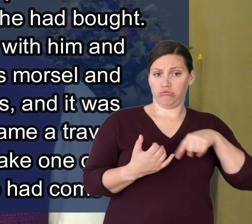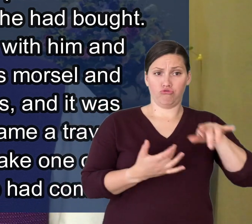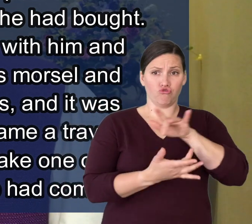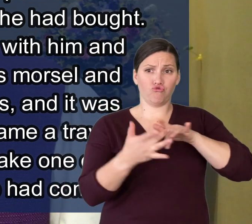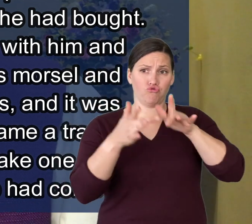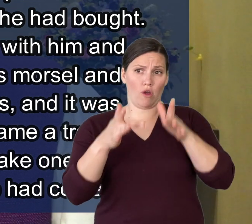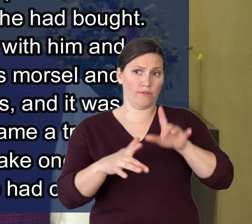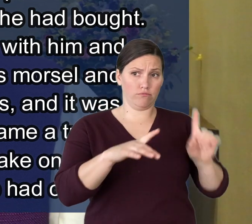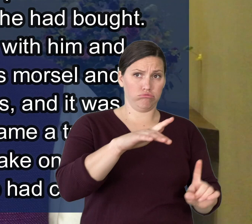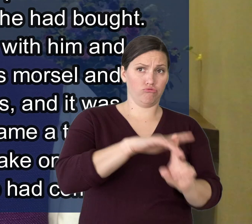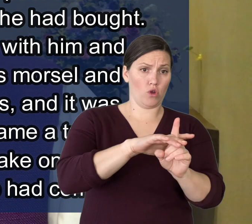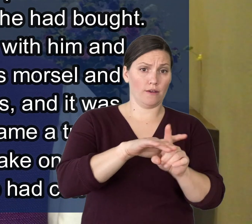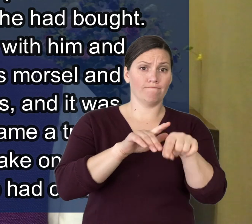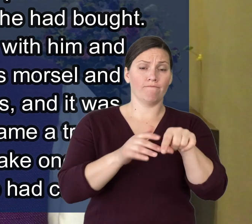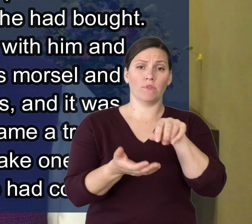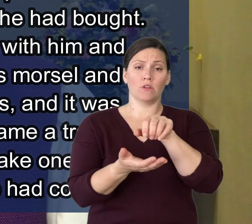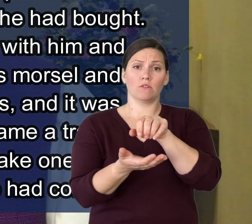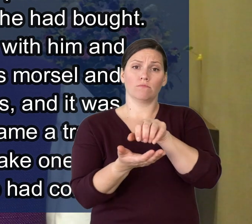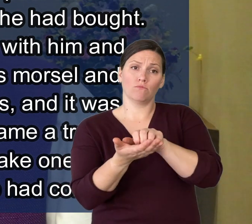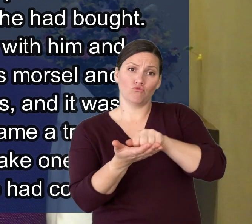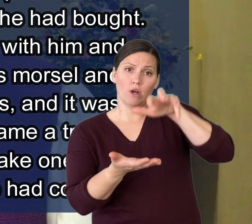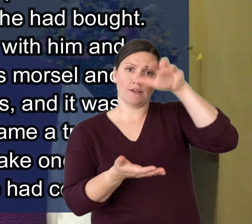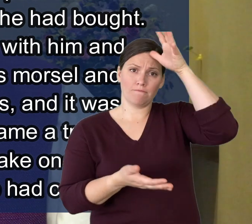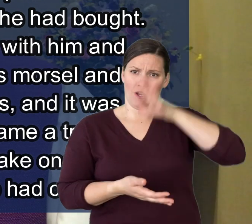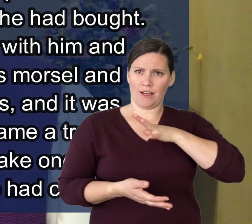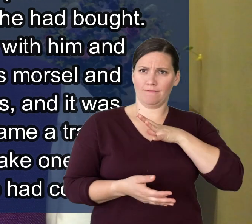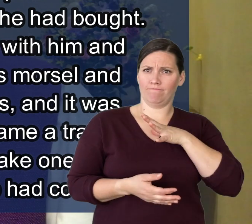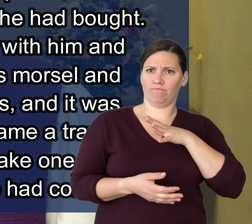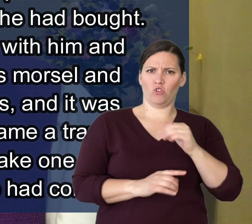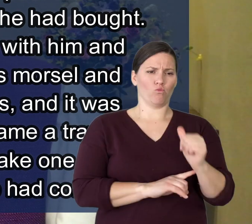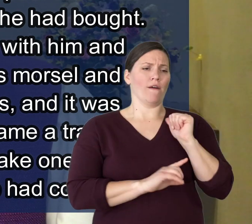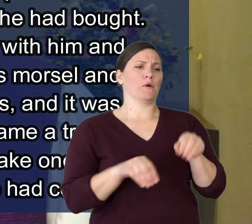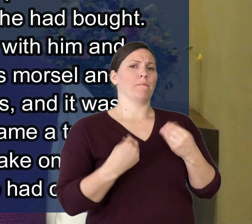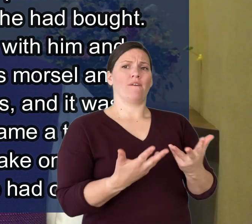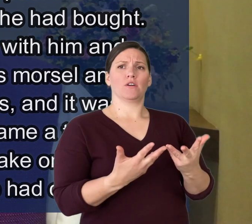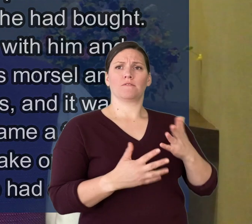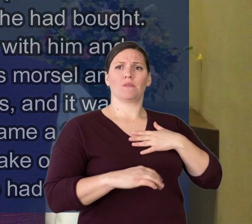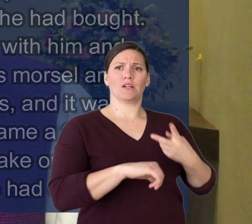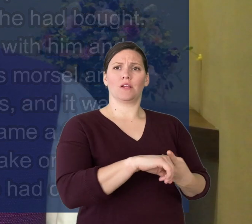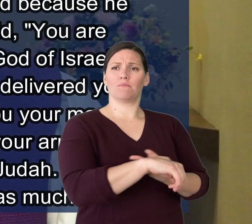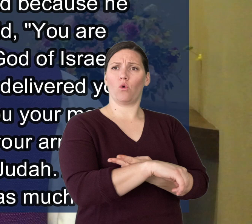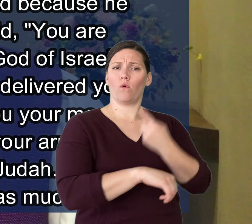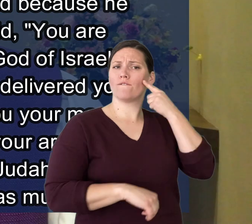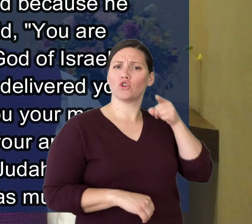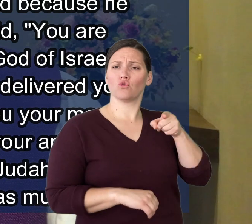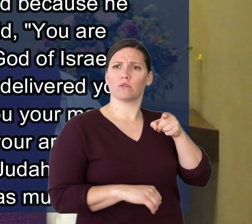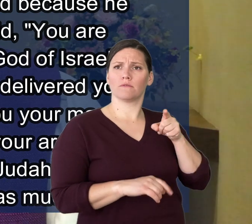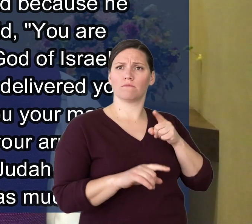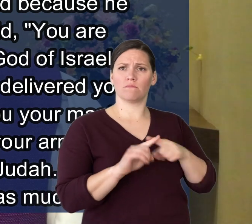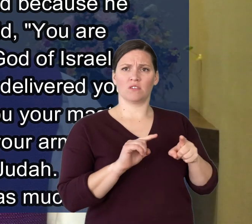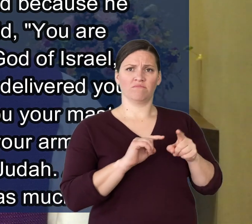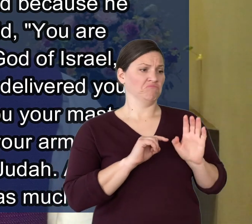rich man, and he was unwilling to take one of his own flock or herd to prepare for the guest who had come to him. But he took the